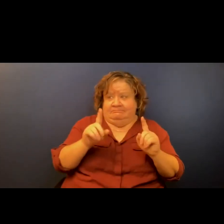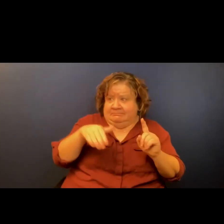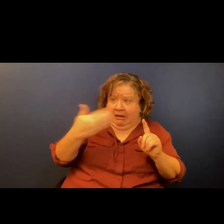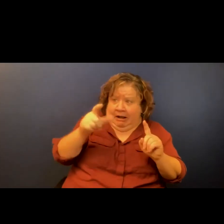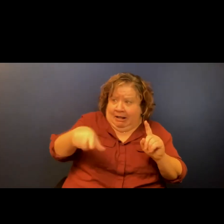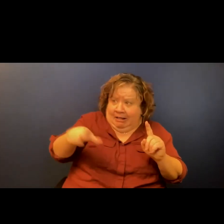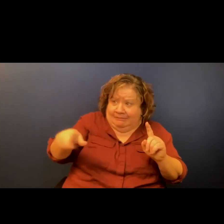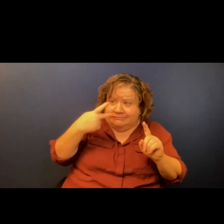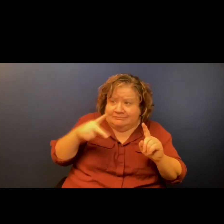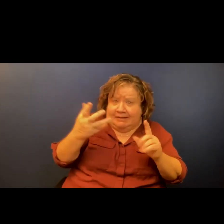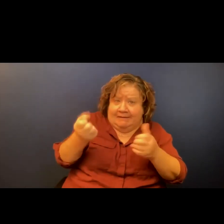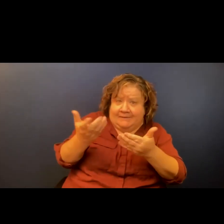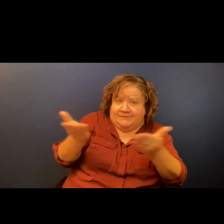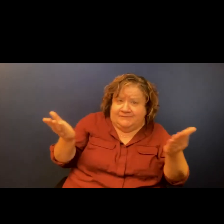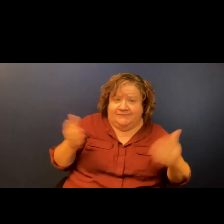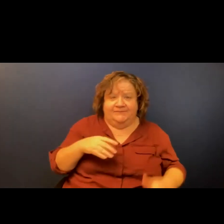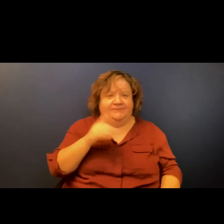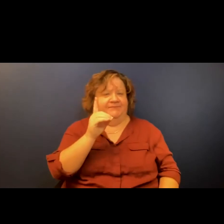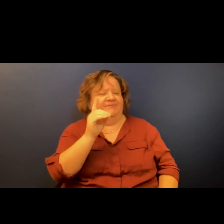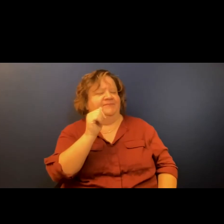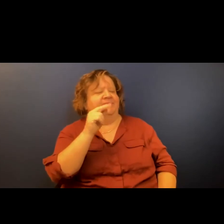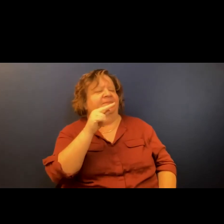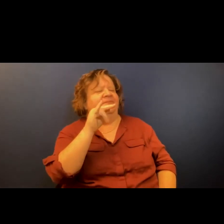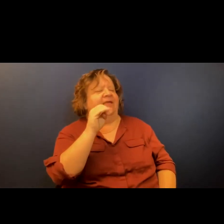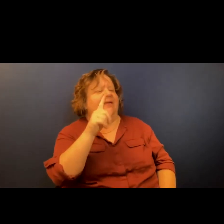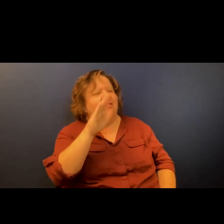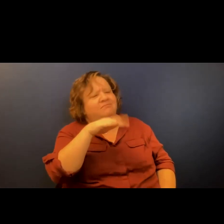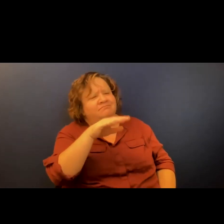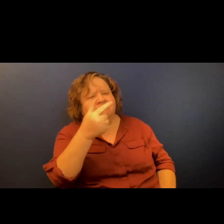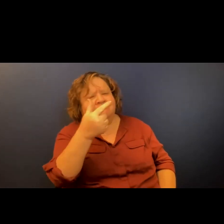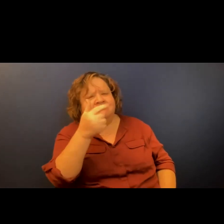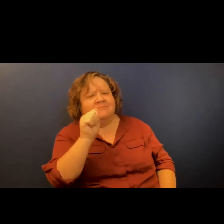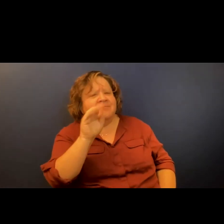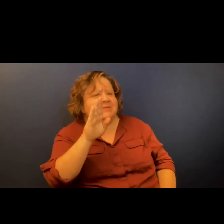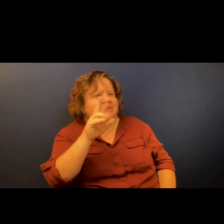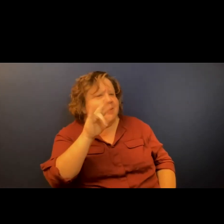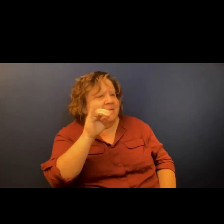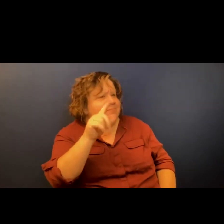Andrea, what could they tell us regarding the question we've just heard?